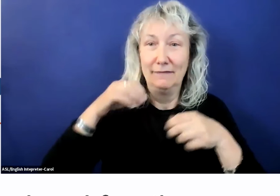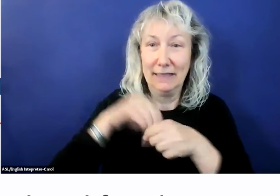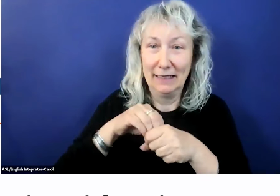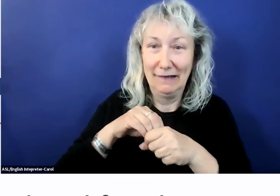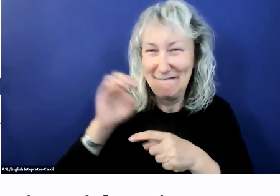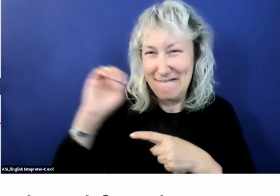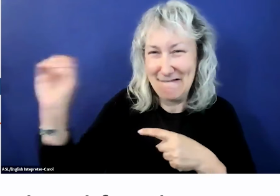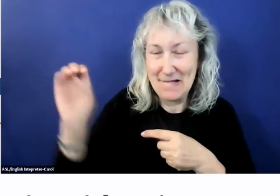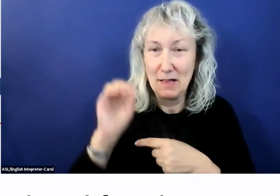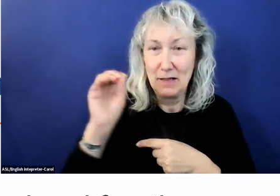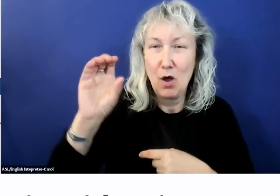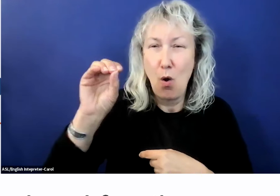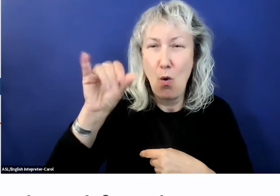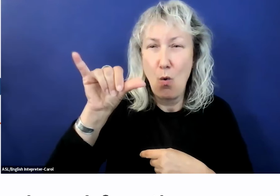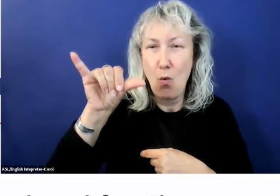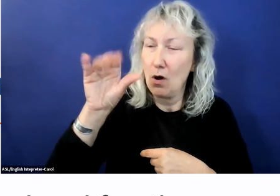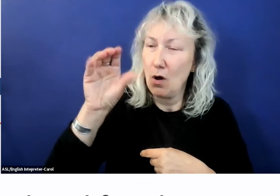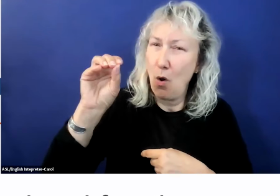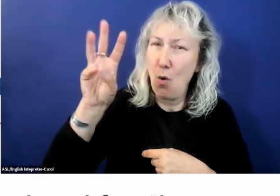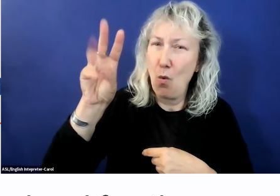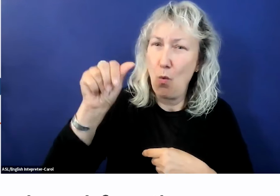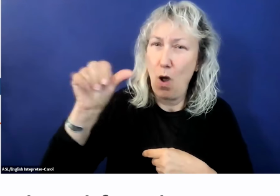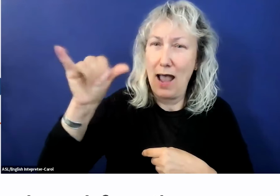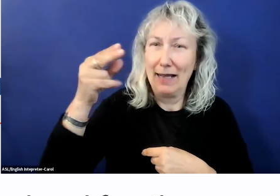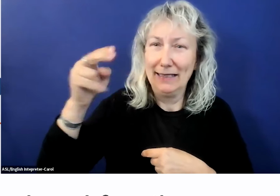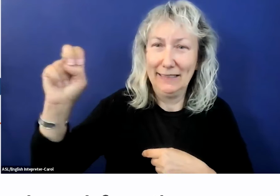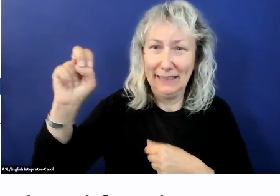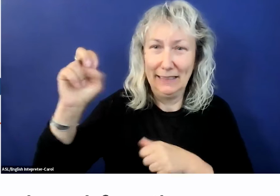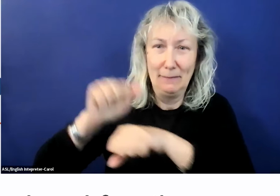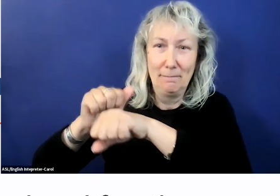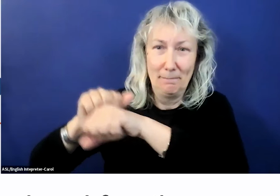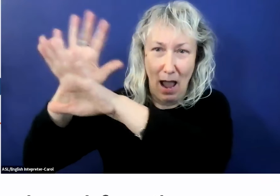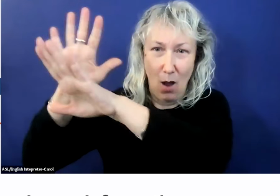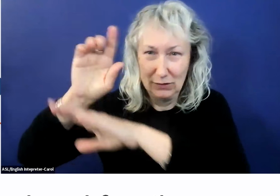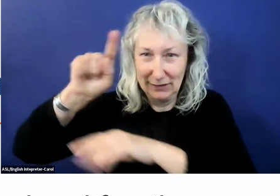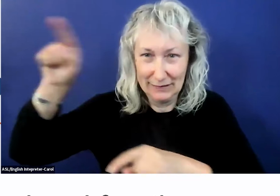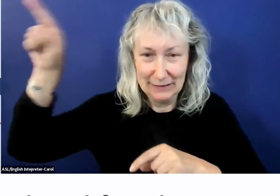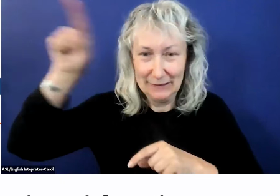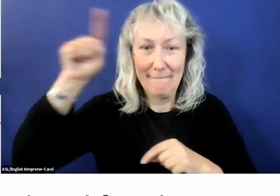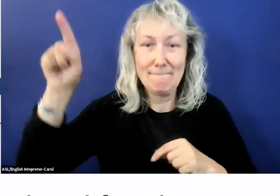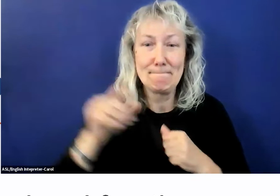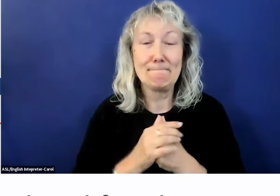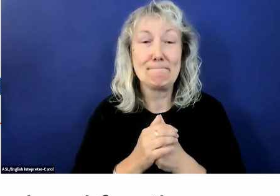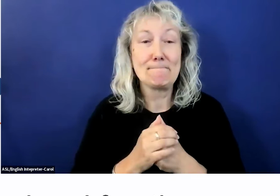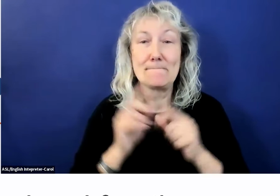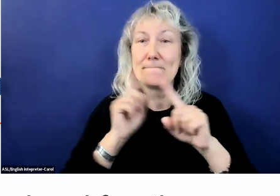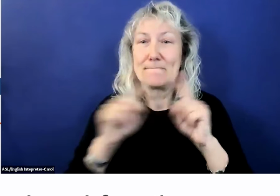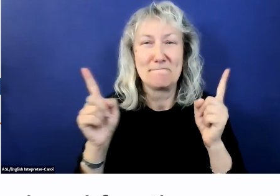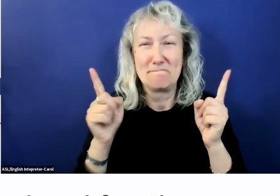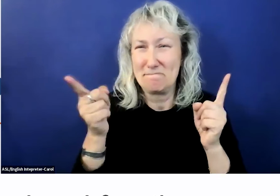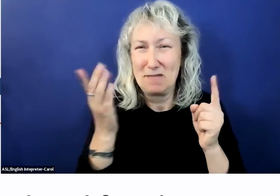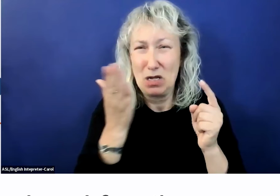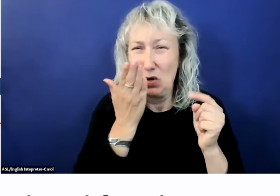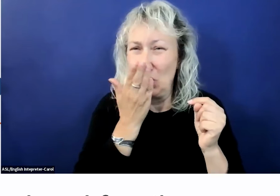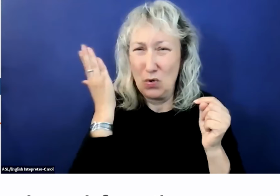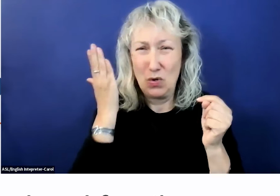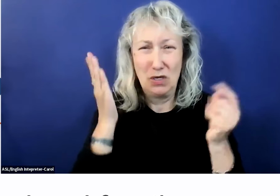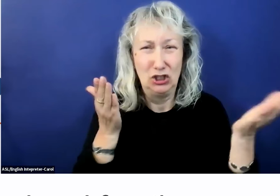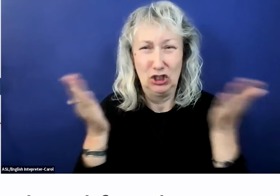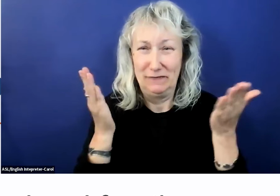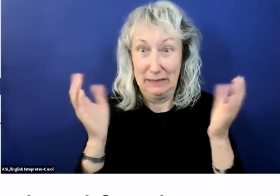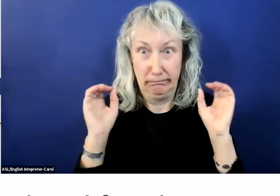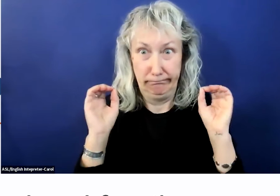one of the most remote, wild, and untouched places in the entire country. But there's no services here. So we